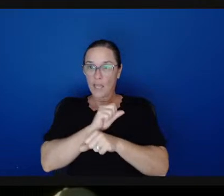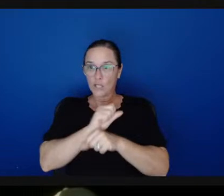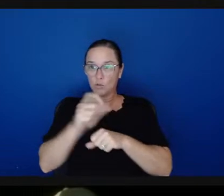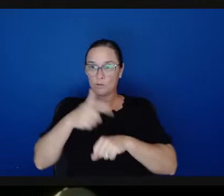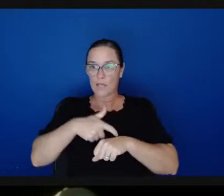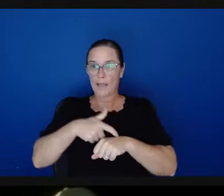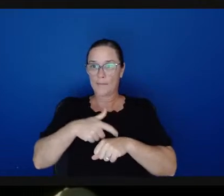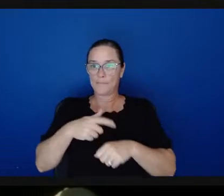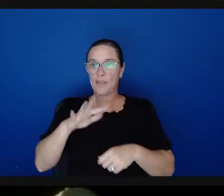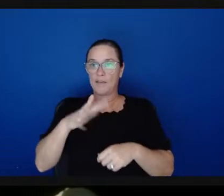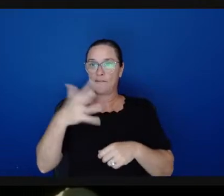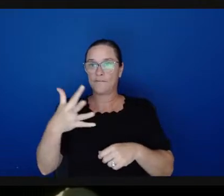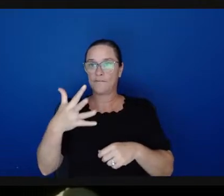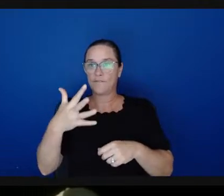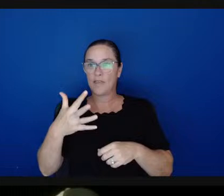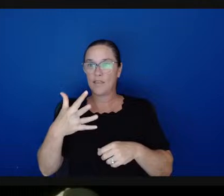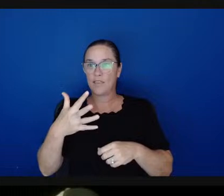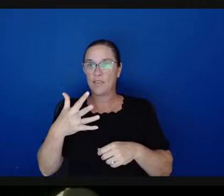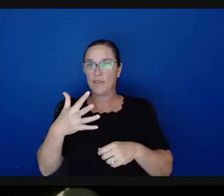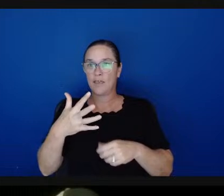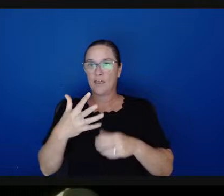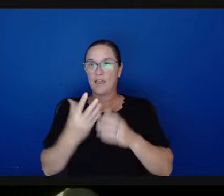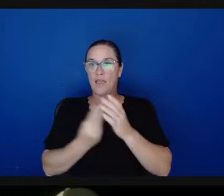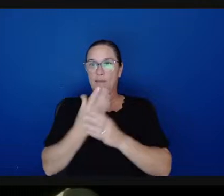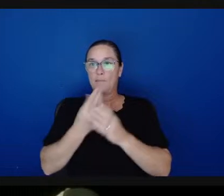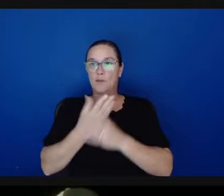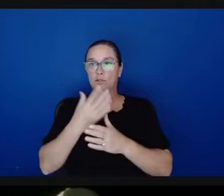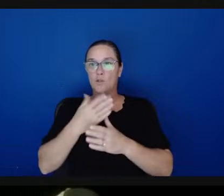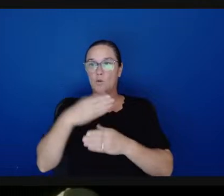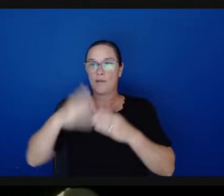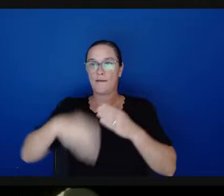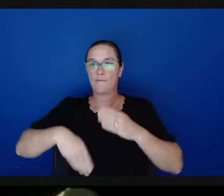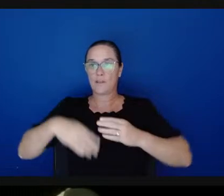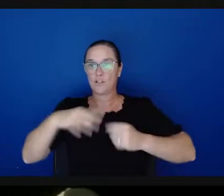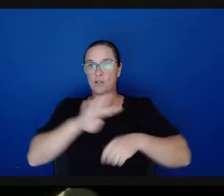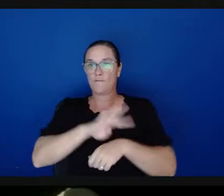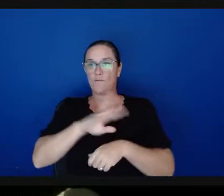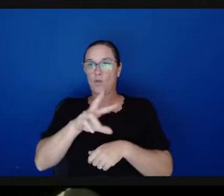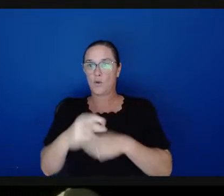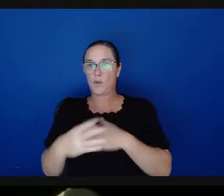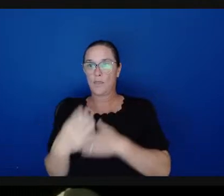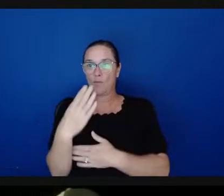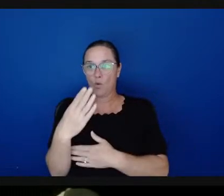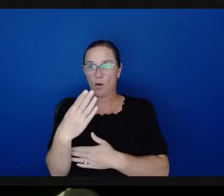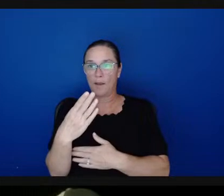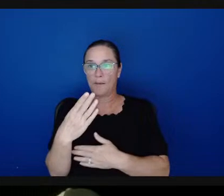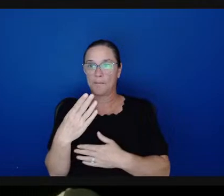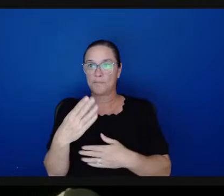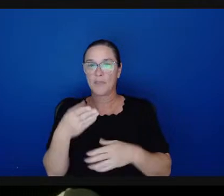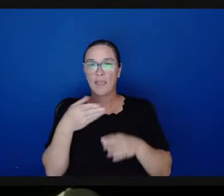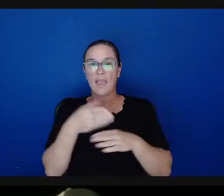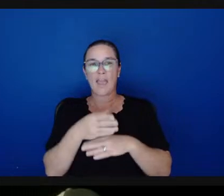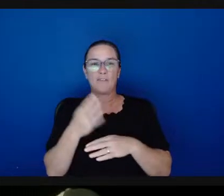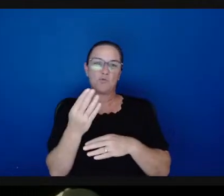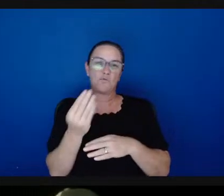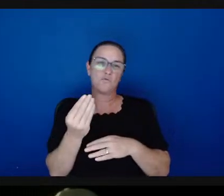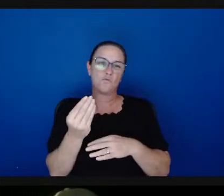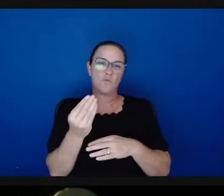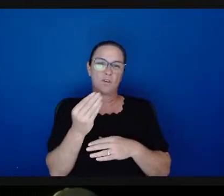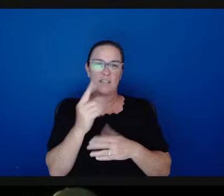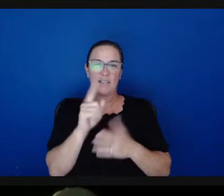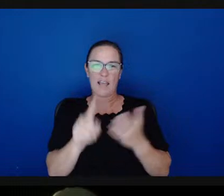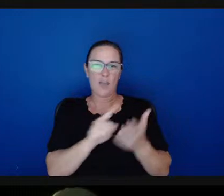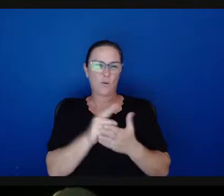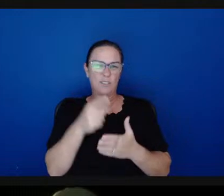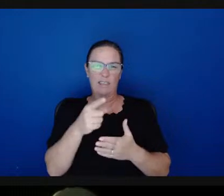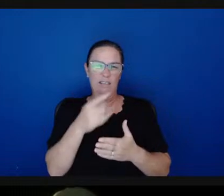The episode 5 ended at 4:30 in the morning this morning. It was after a little less than 14 hours. It seems like there's a typo here in